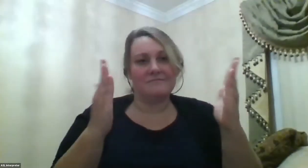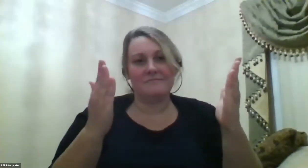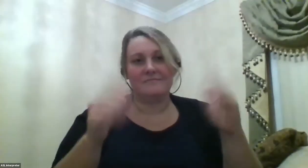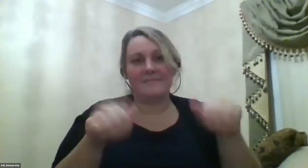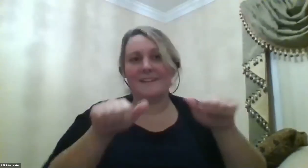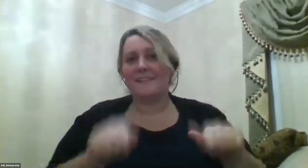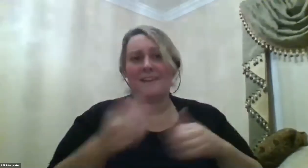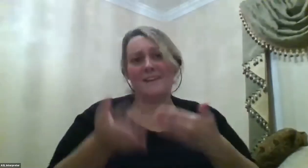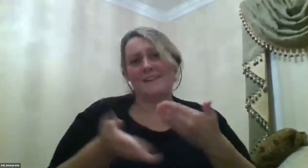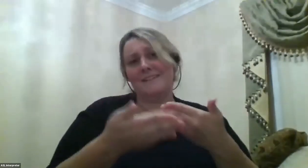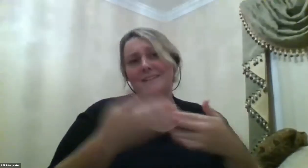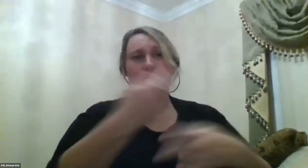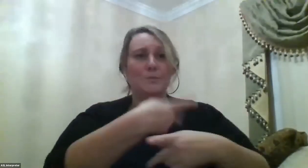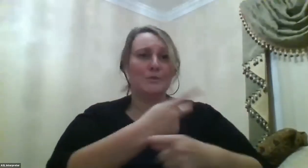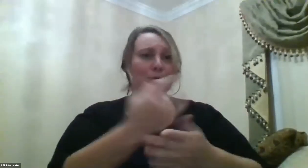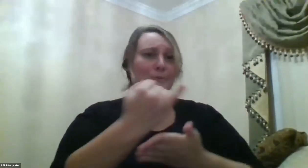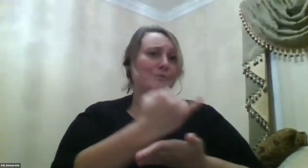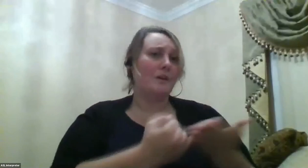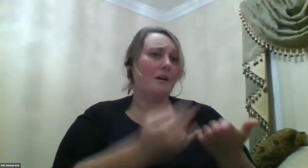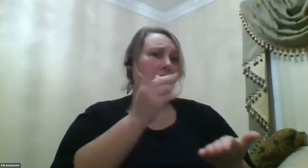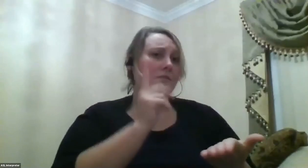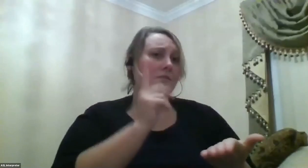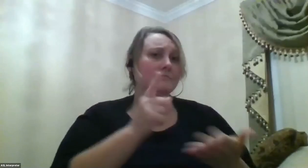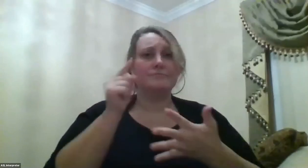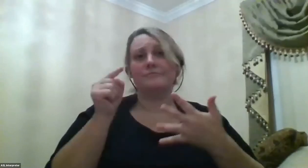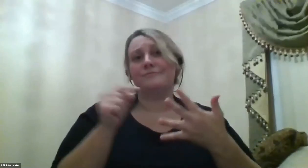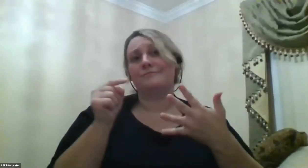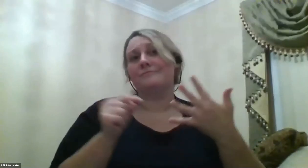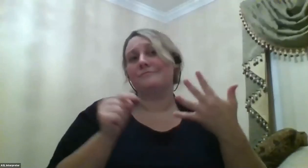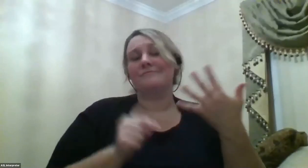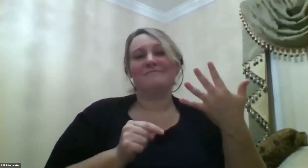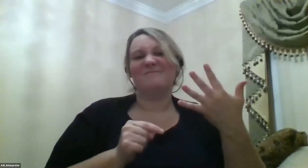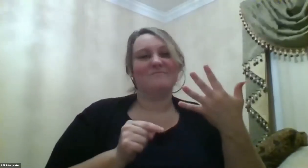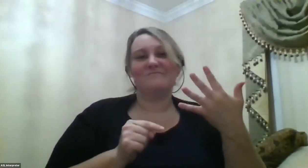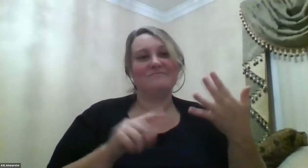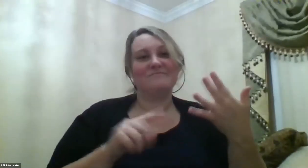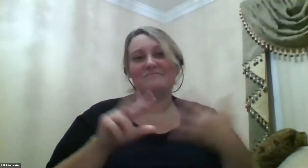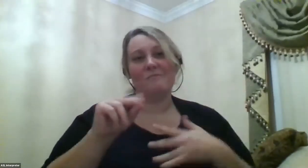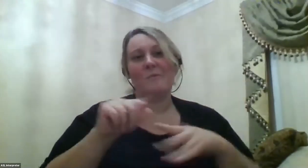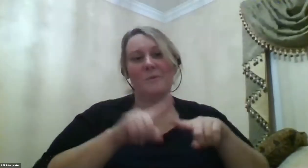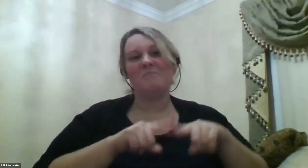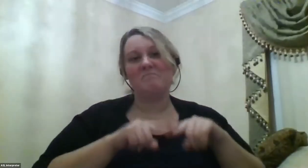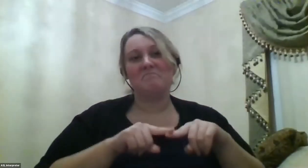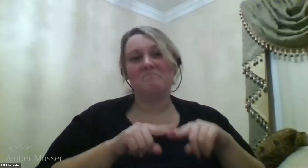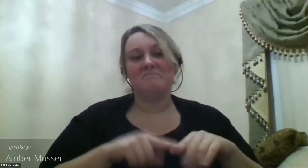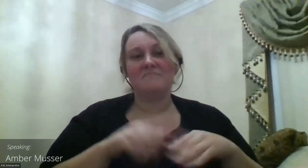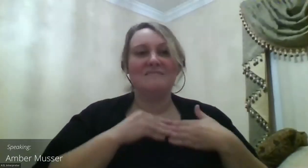and then just, you make things in a certain order. So I think it's about being flexible at that too.